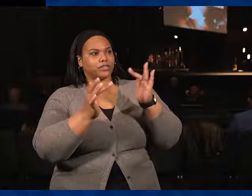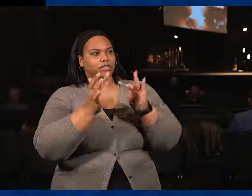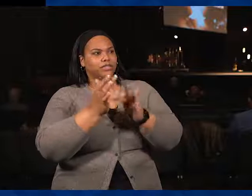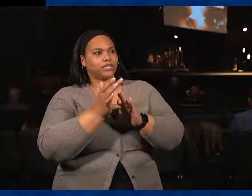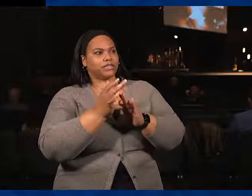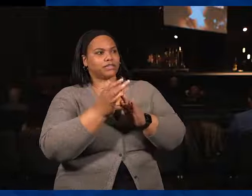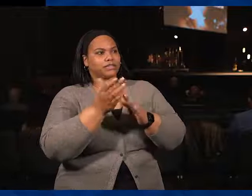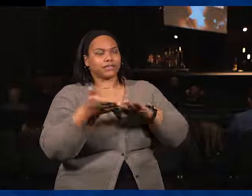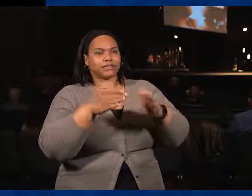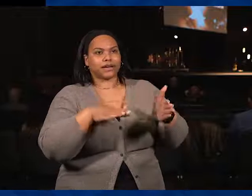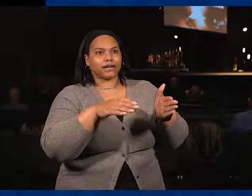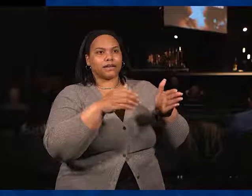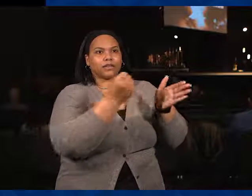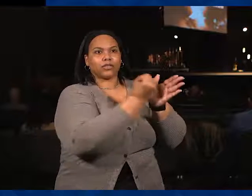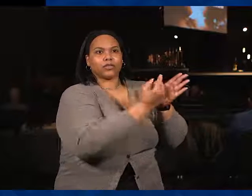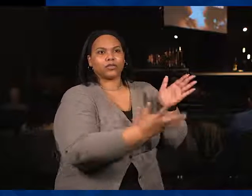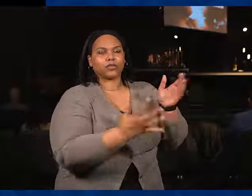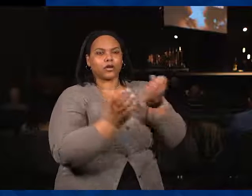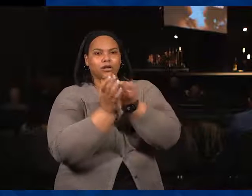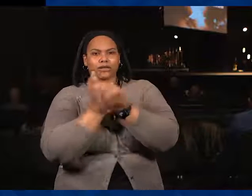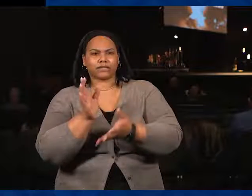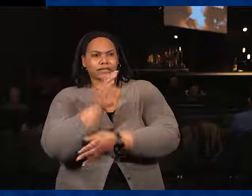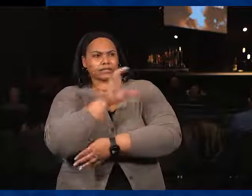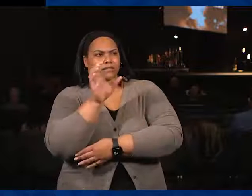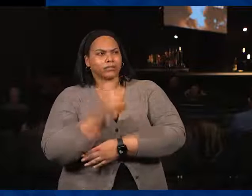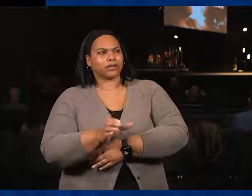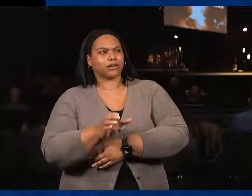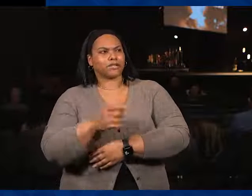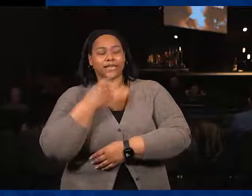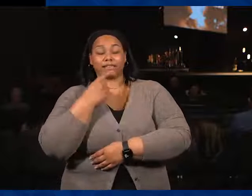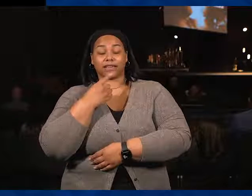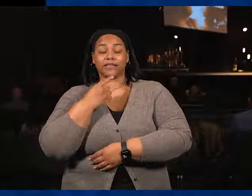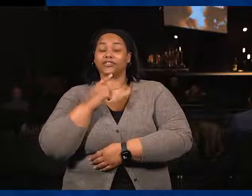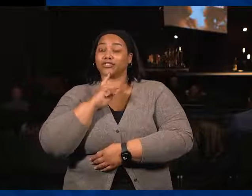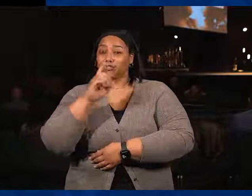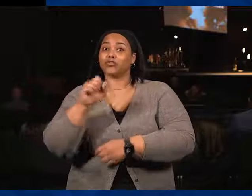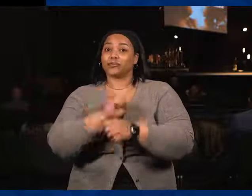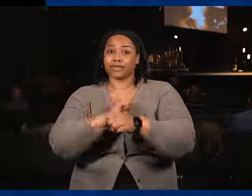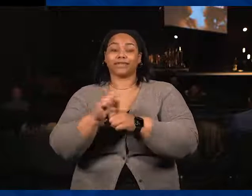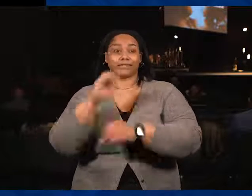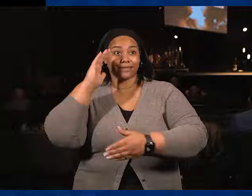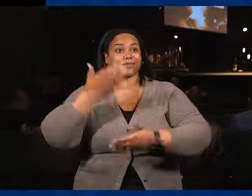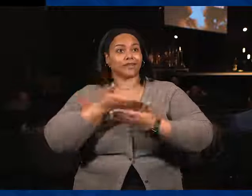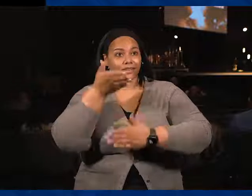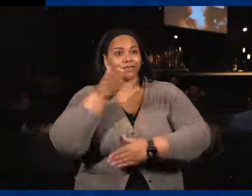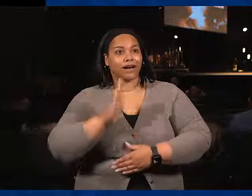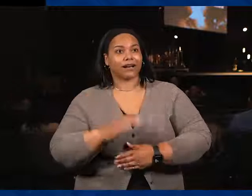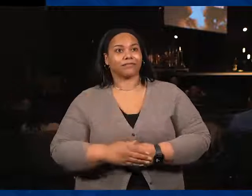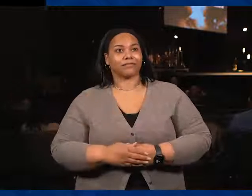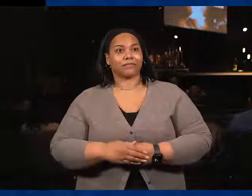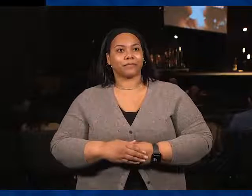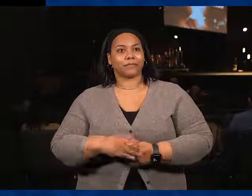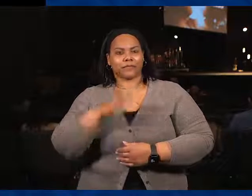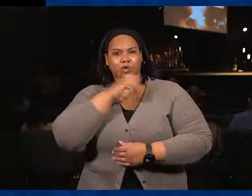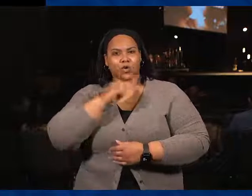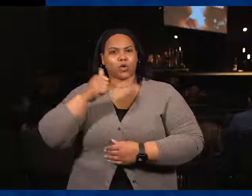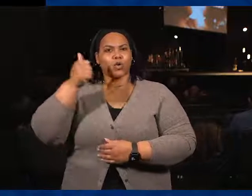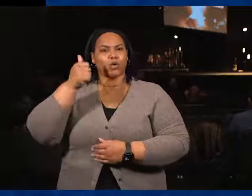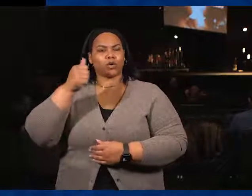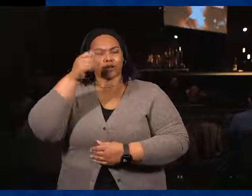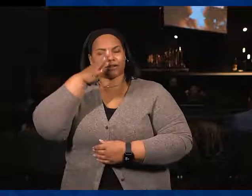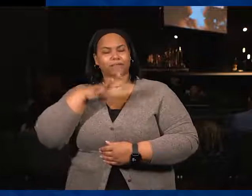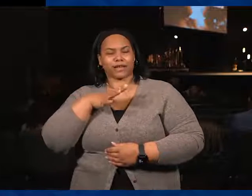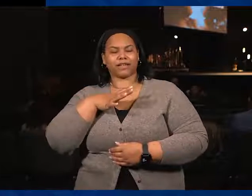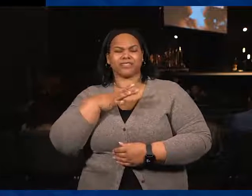for your sins and mine. And he said, "Surely this was the Son of God." Centurions are generally perceived in a favorable